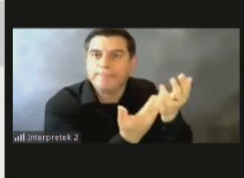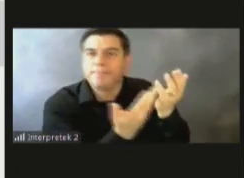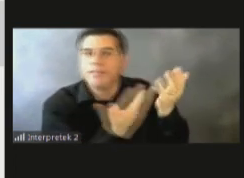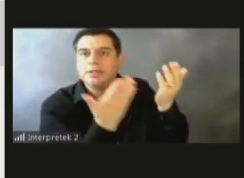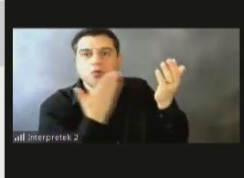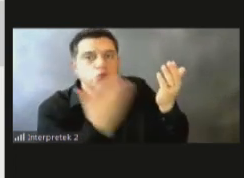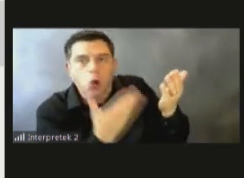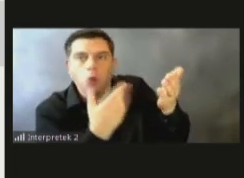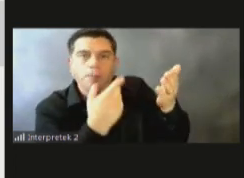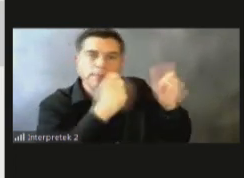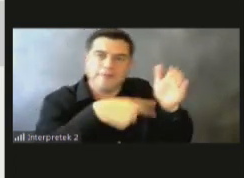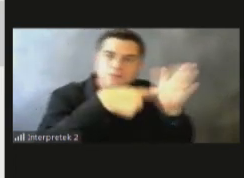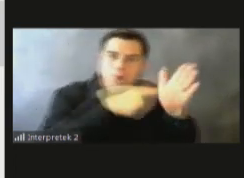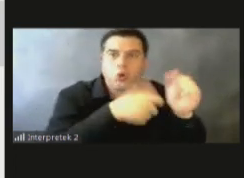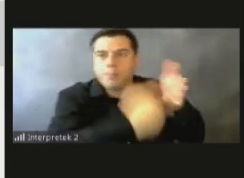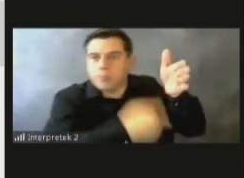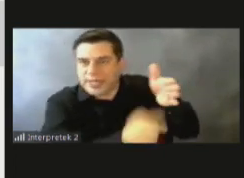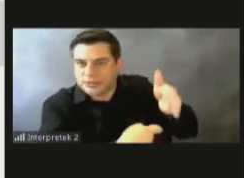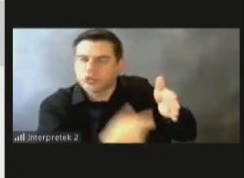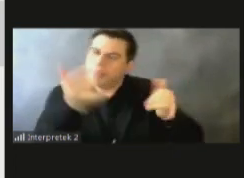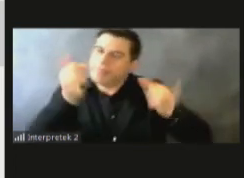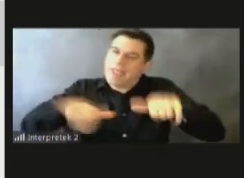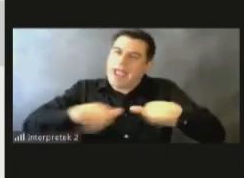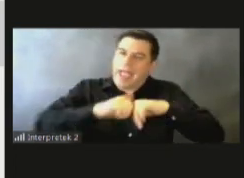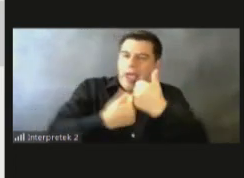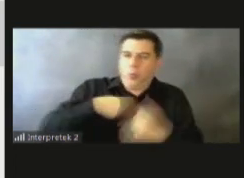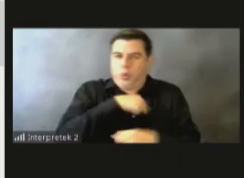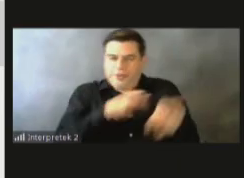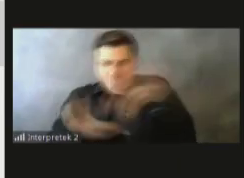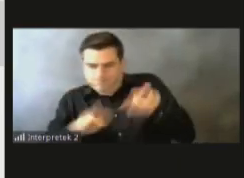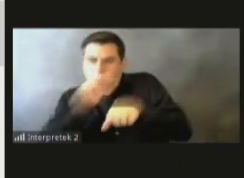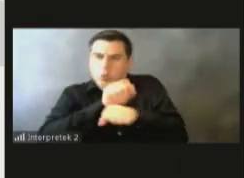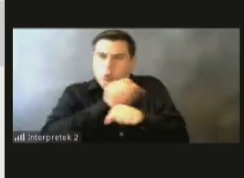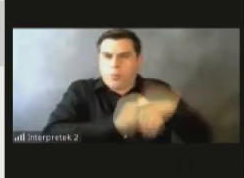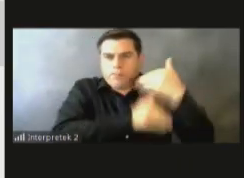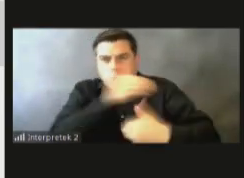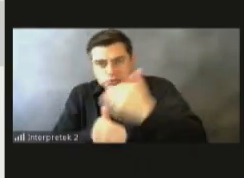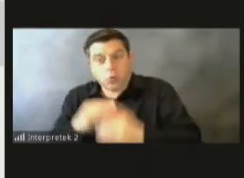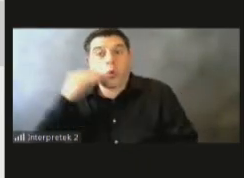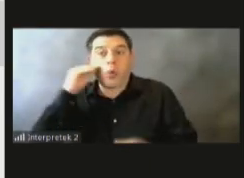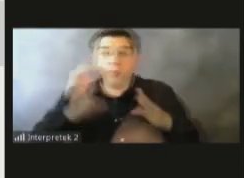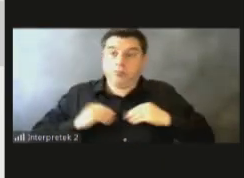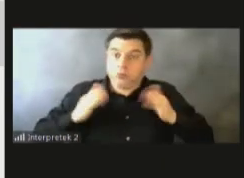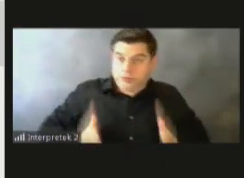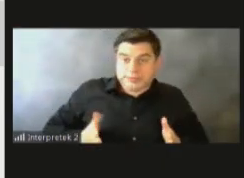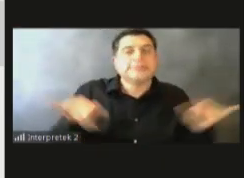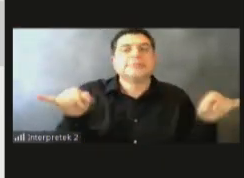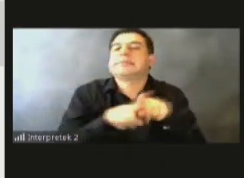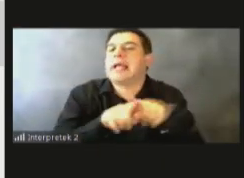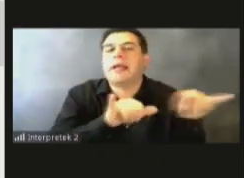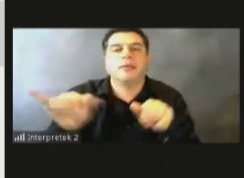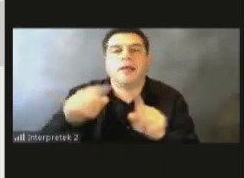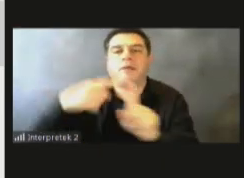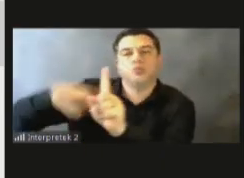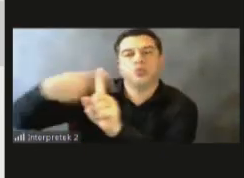purchaser. That's how it works for home ownership. Works just as well for rental housing development, which we'll discuss I think on the